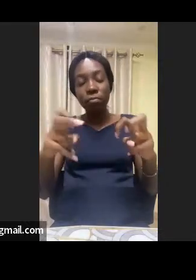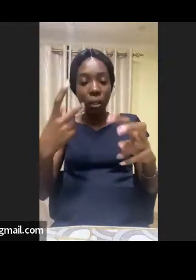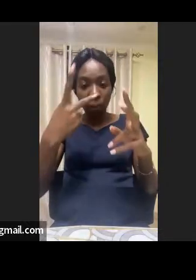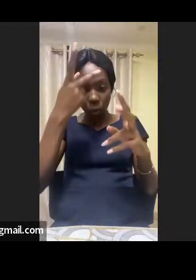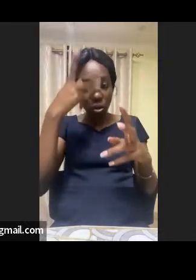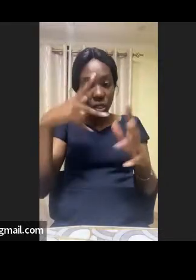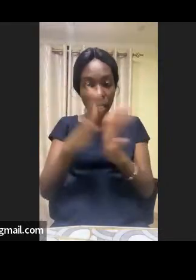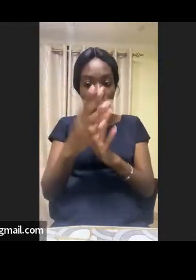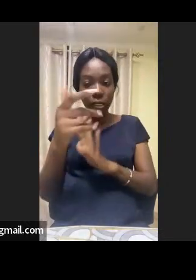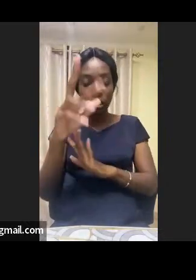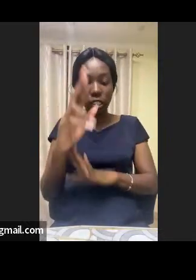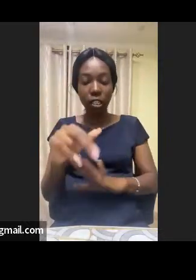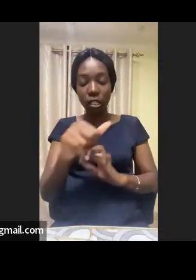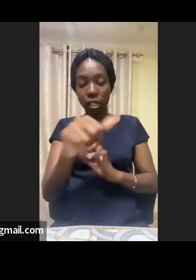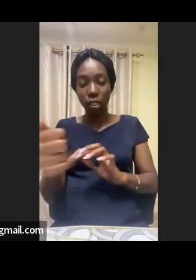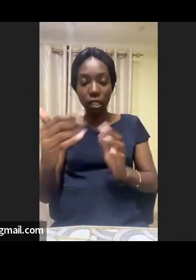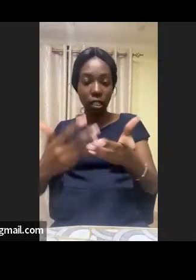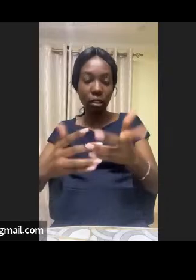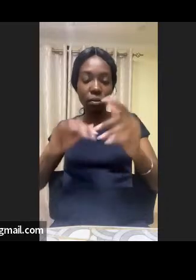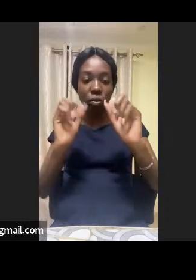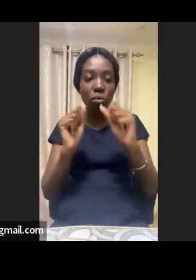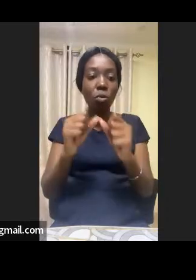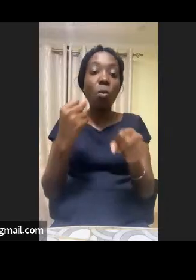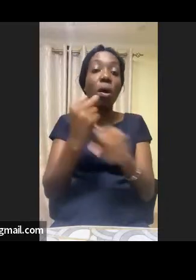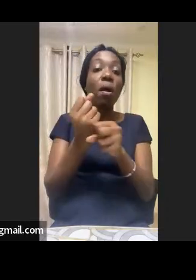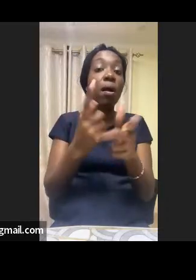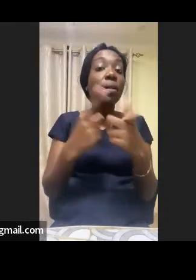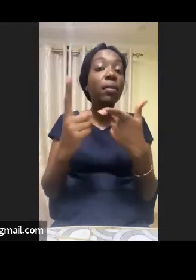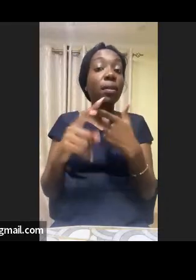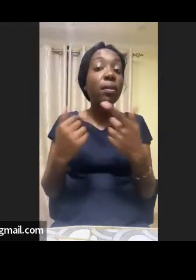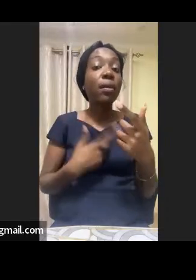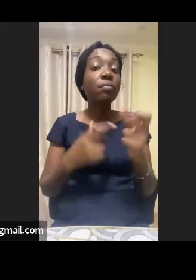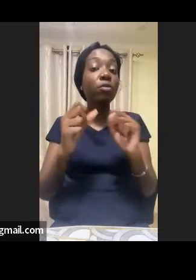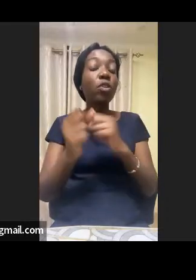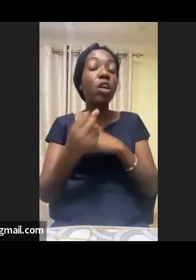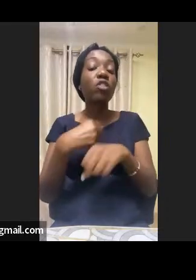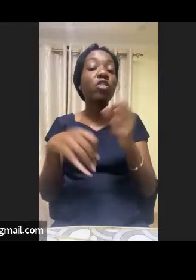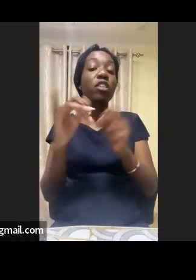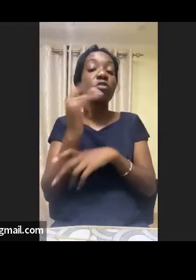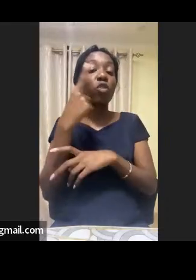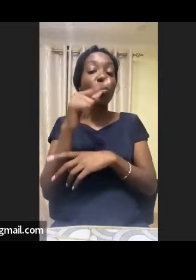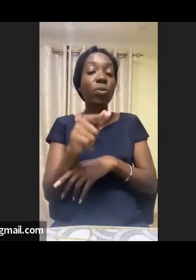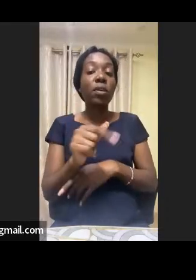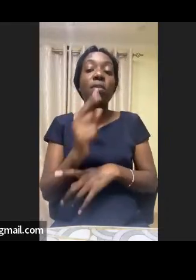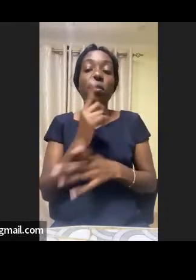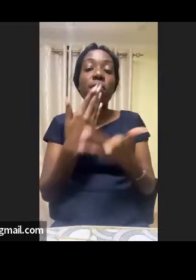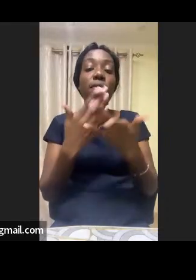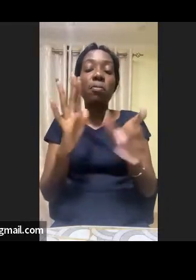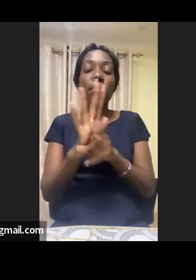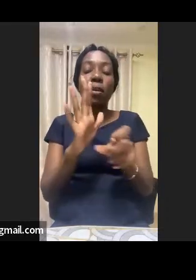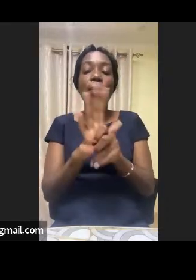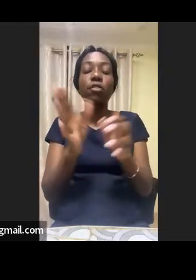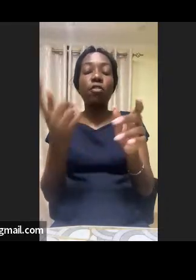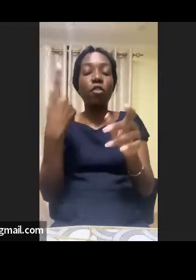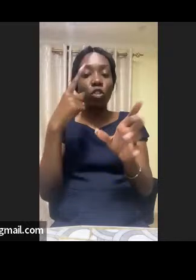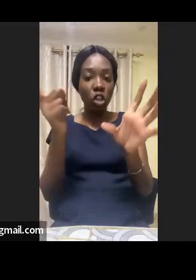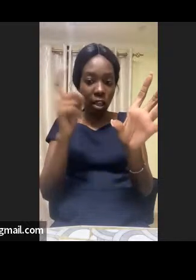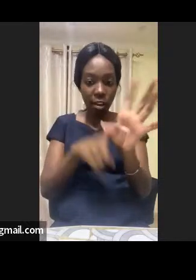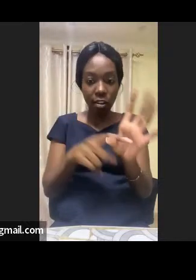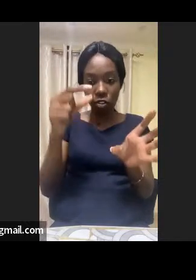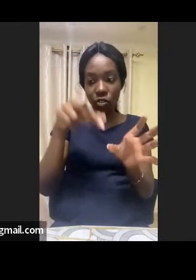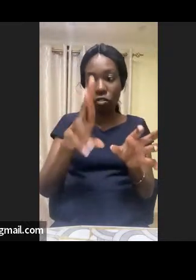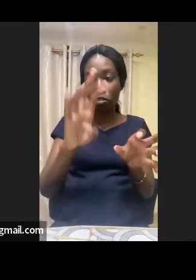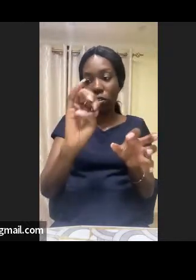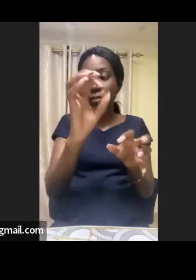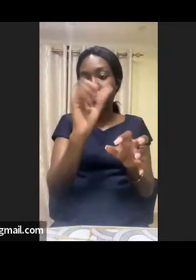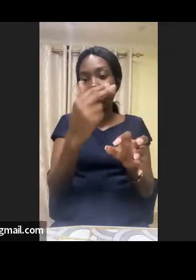HR consultancy works, then we will be able to do that for you. So thank you very much for joining us, Madam Kresha. Always a pleasure.